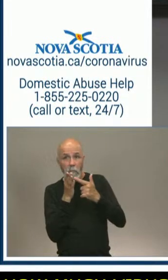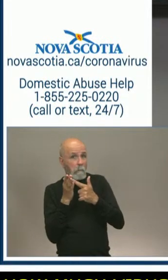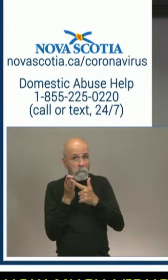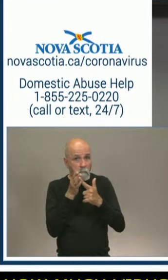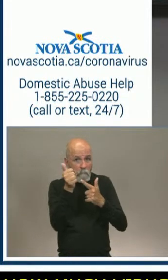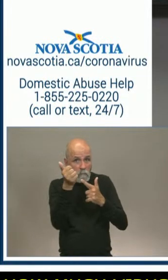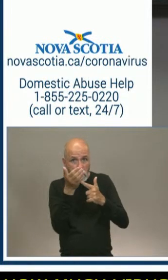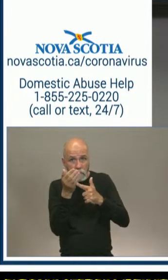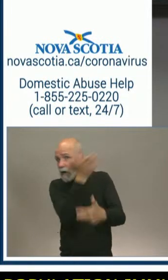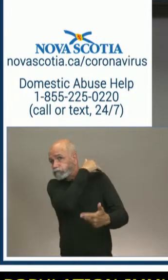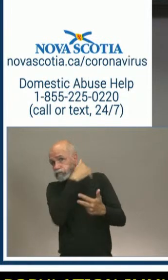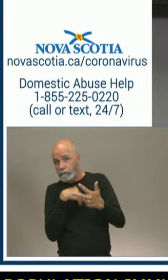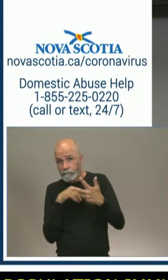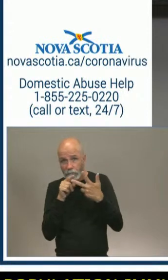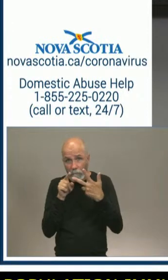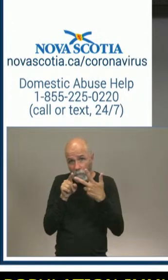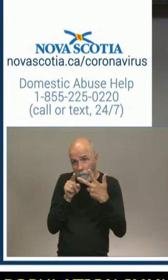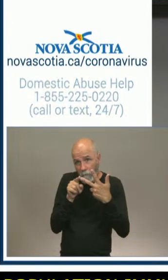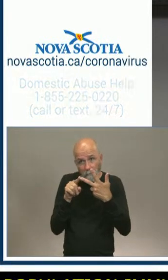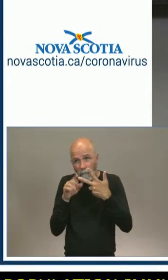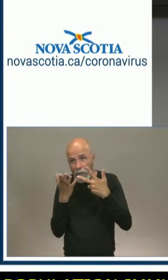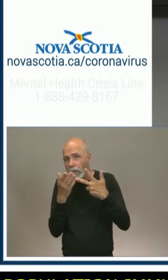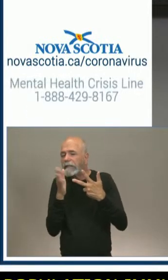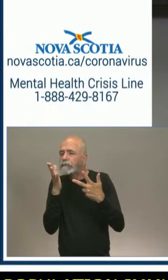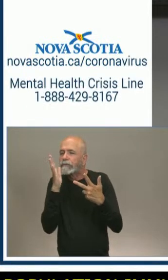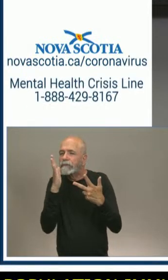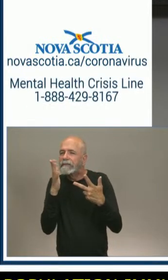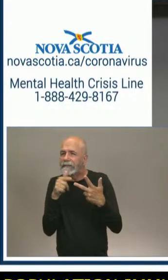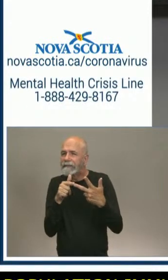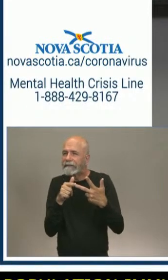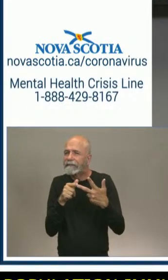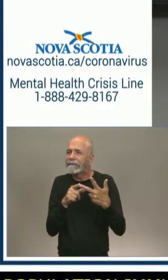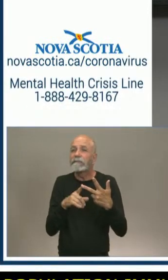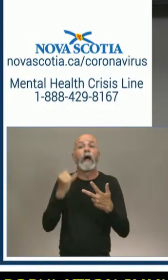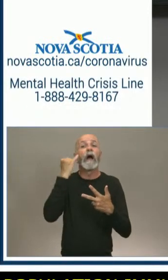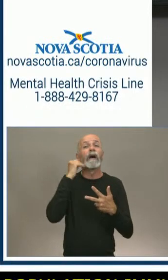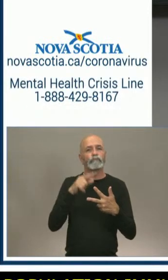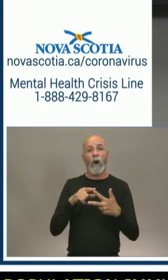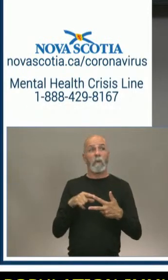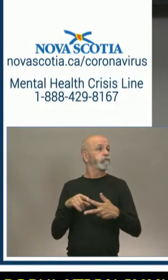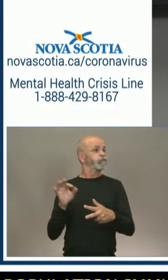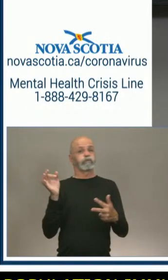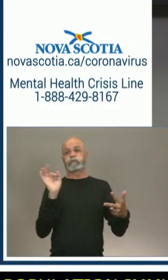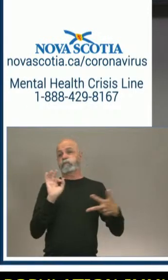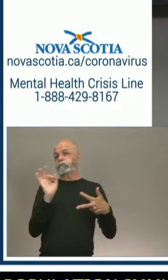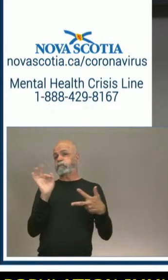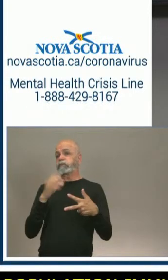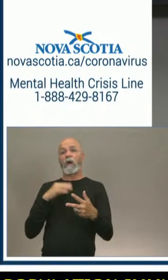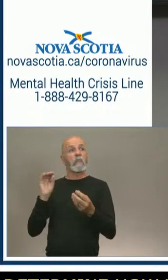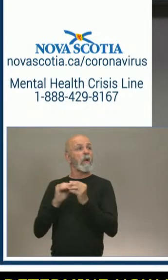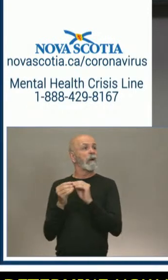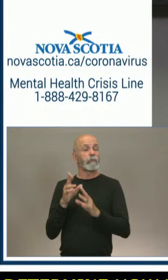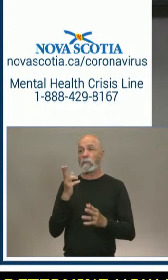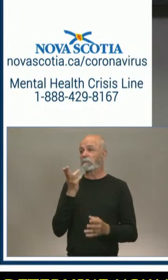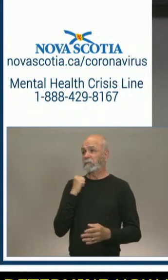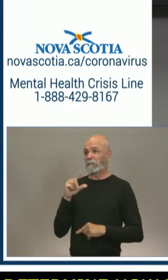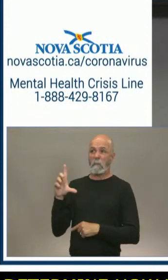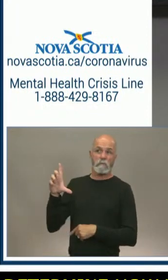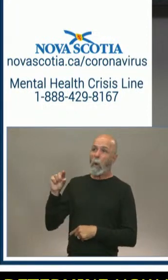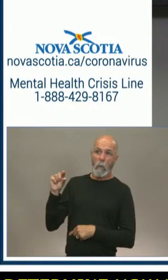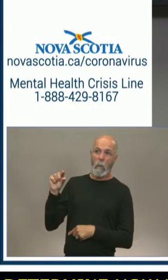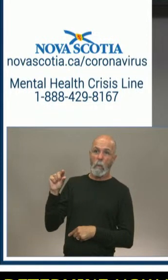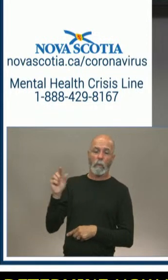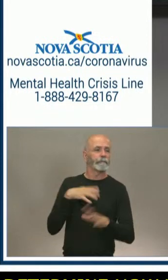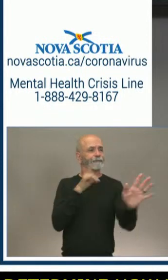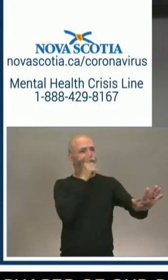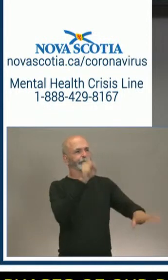our reopening plan. So don't stop getting tested because case numbers have gone down or because you've had your first